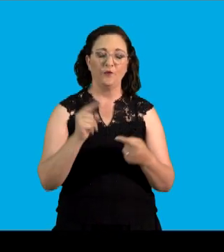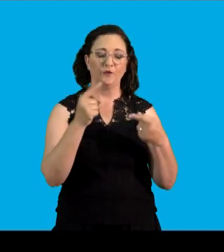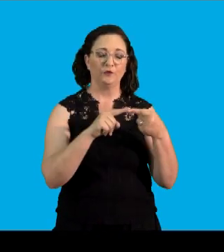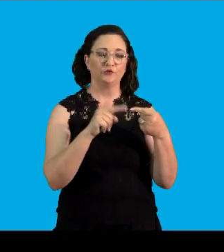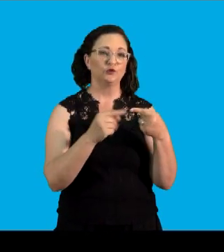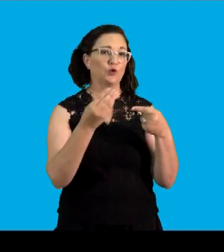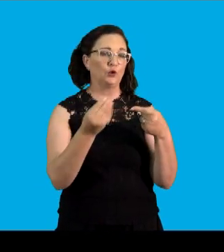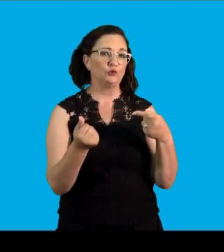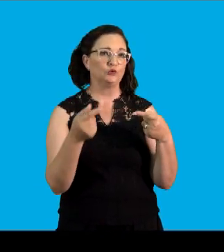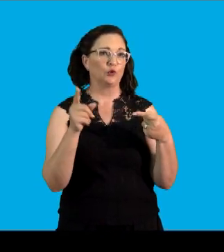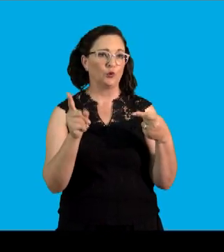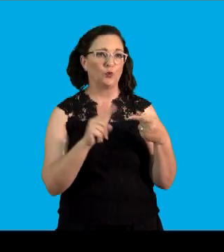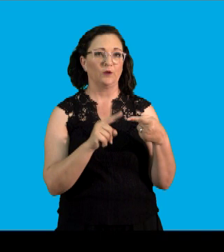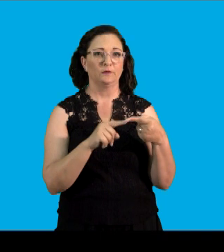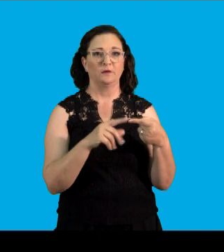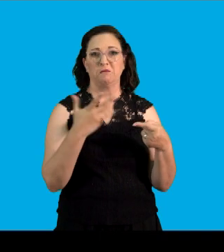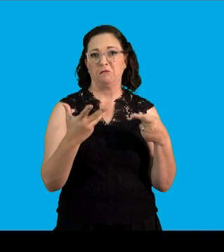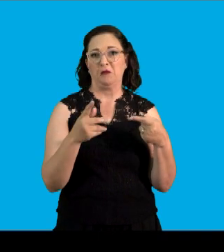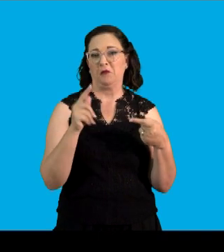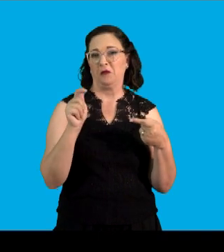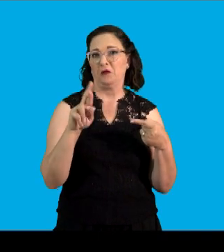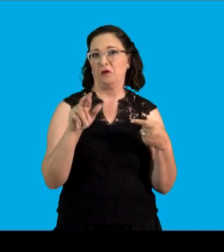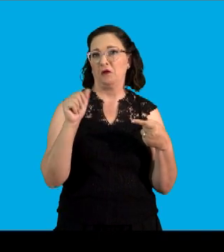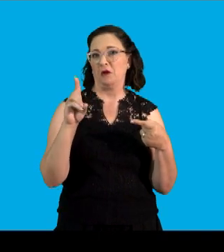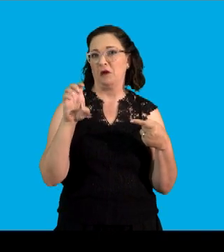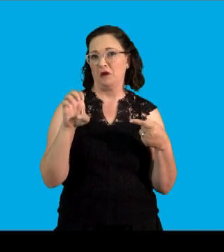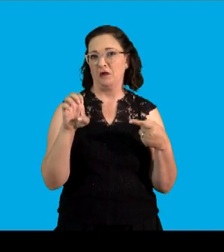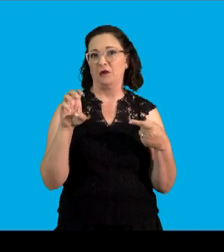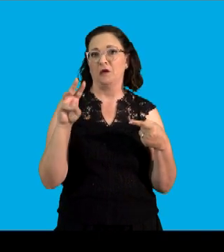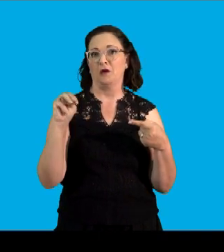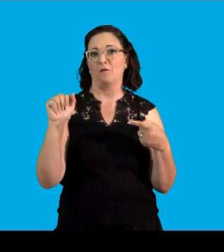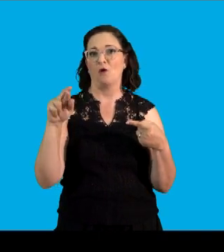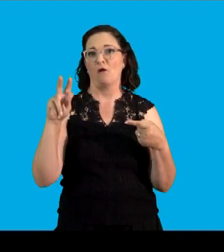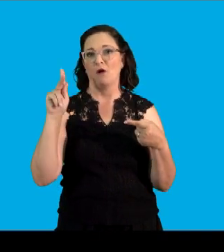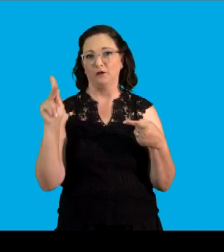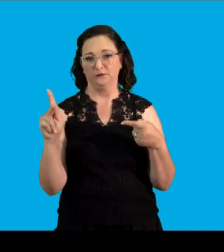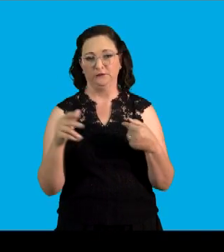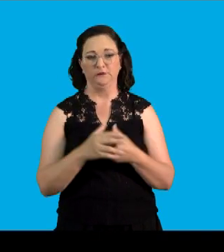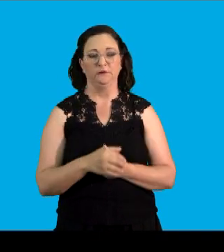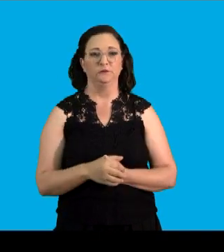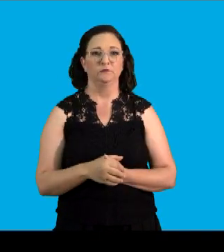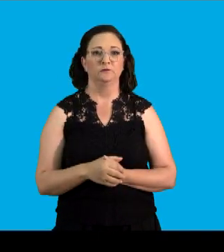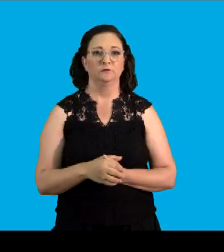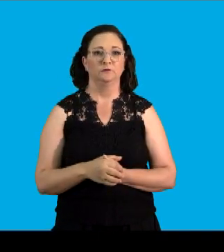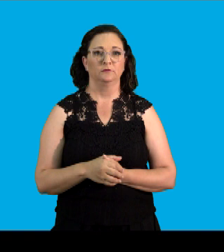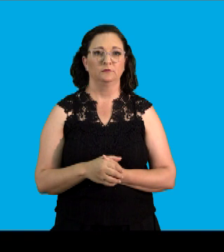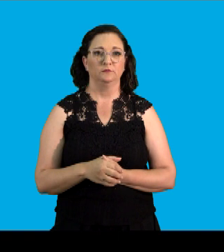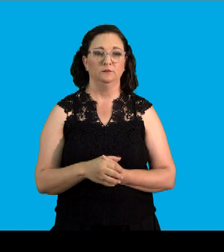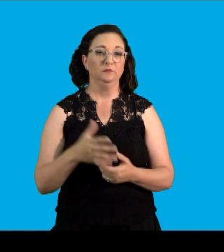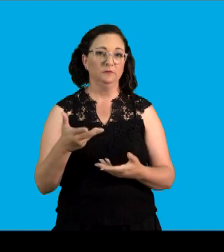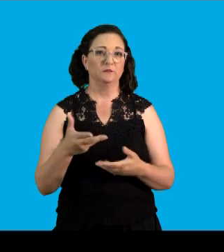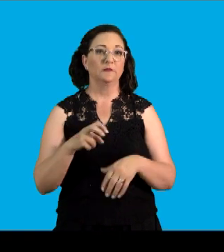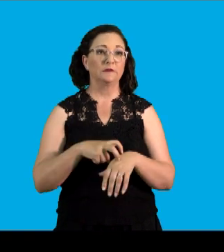first solution is what? It's, let's say, trademark. It's trademark, and then you have